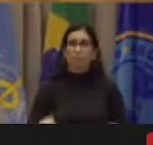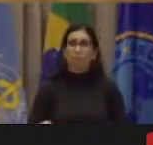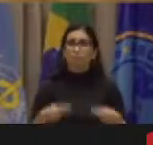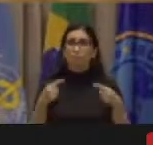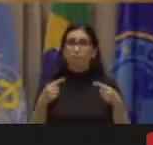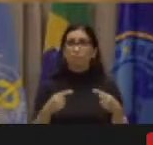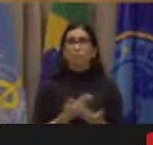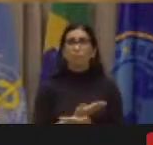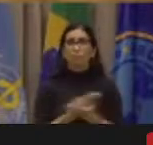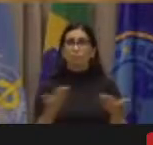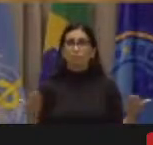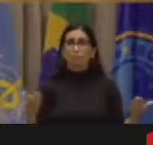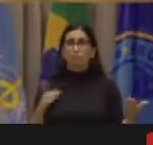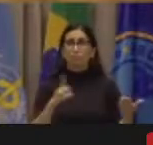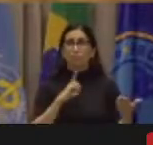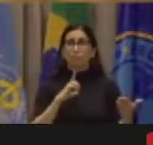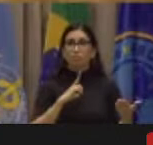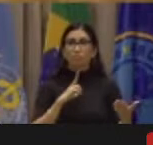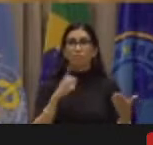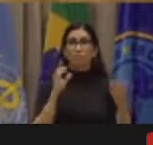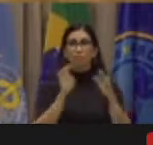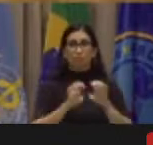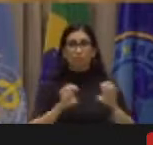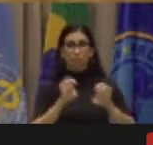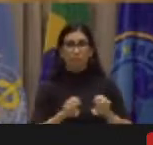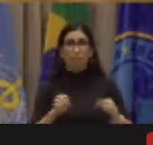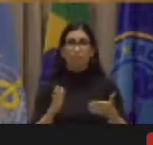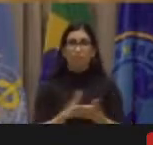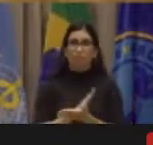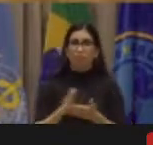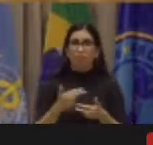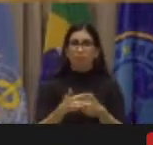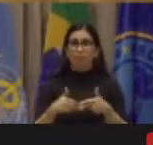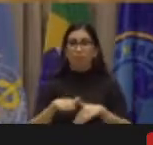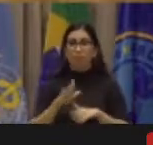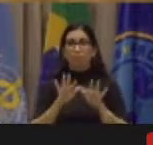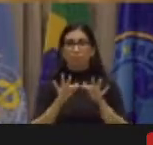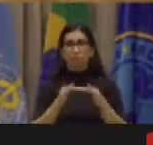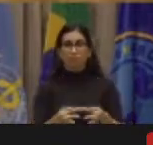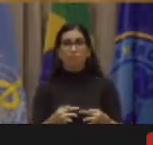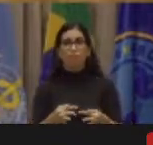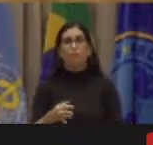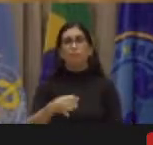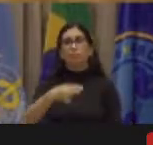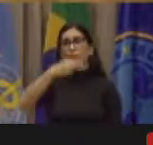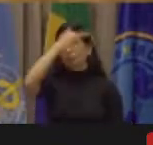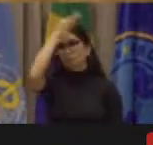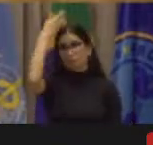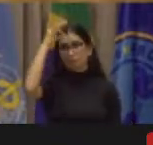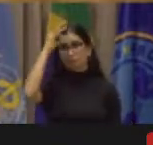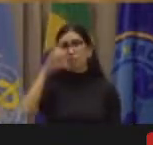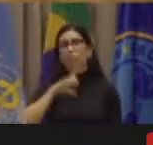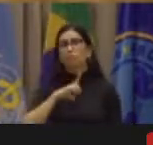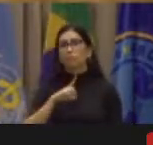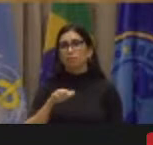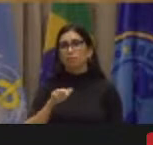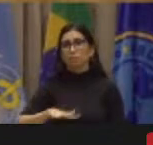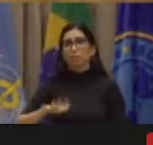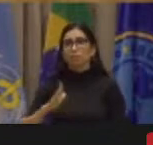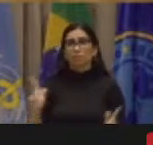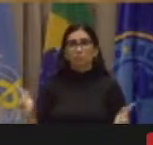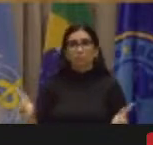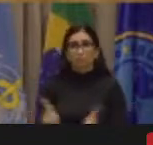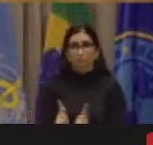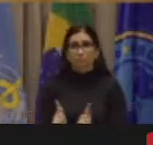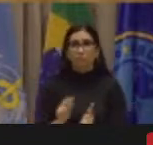every year, so it's a challenge. And the structure, like in Espírito Santo, is a